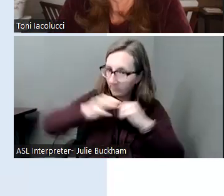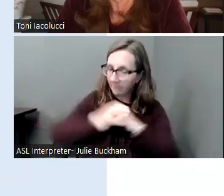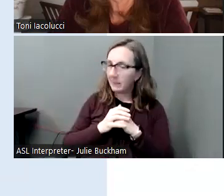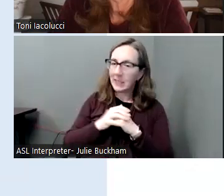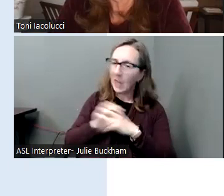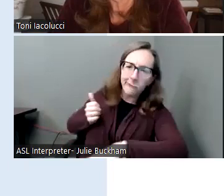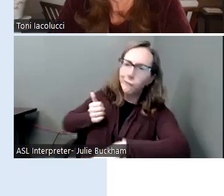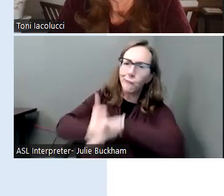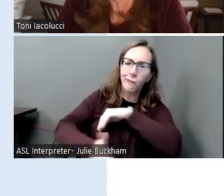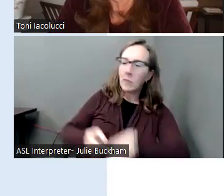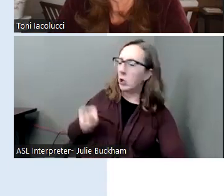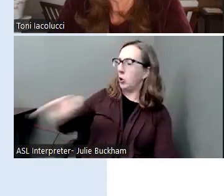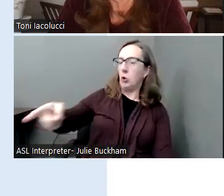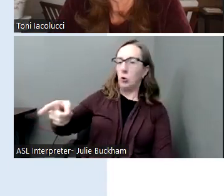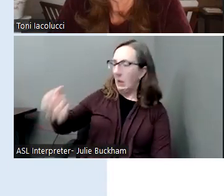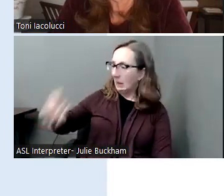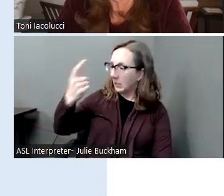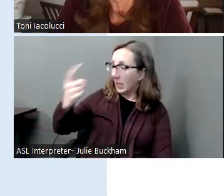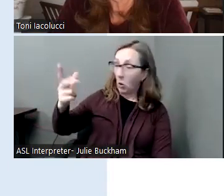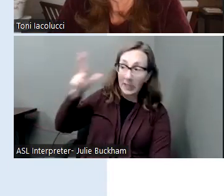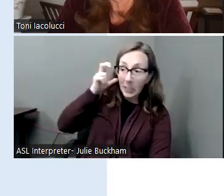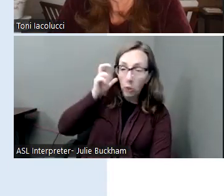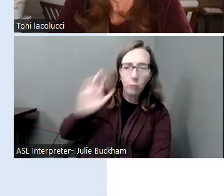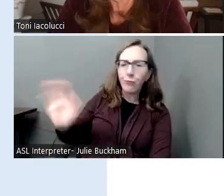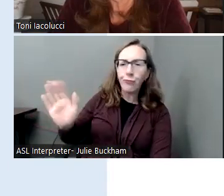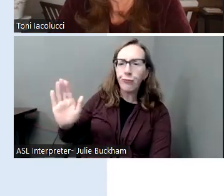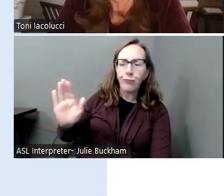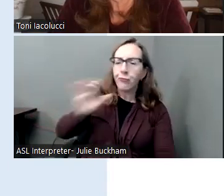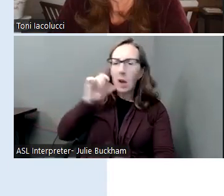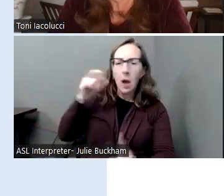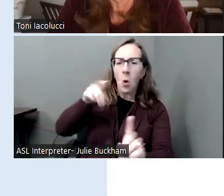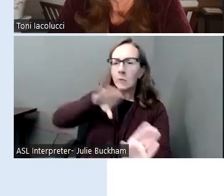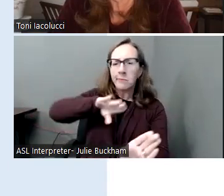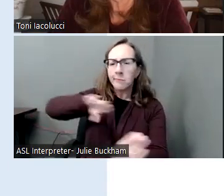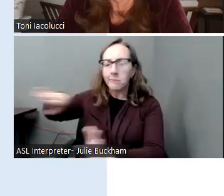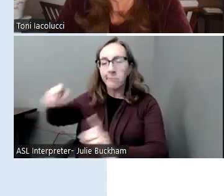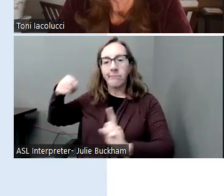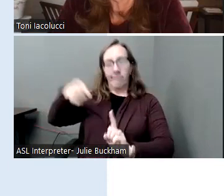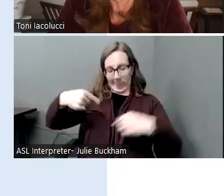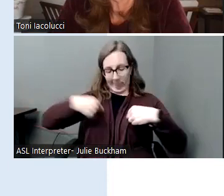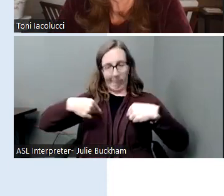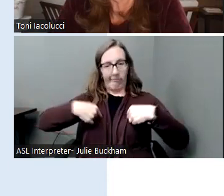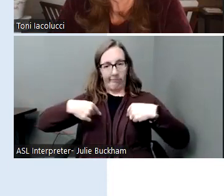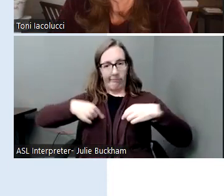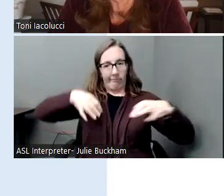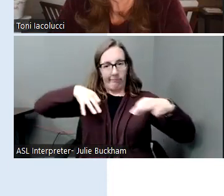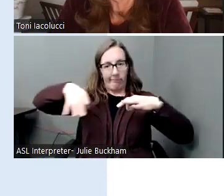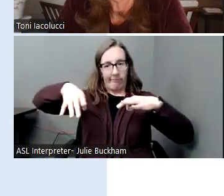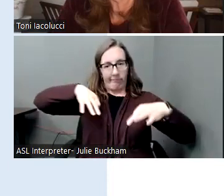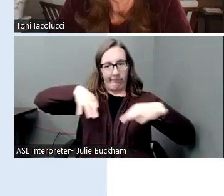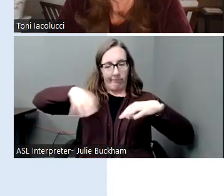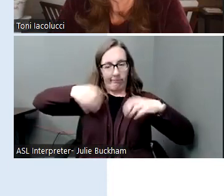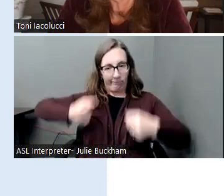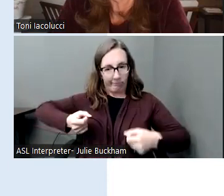the patient's ability to hear or to understand. It's about your ability to speak in a